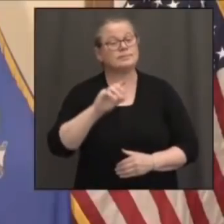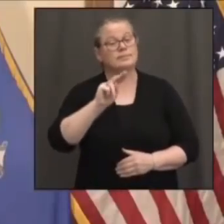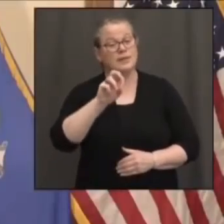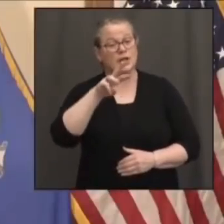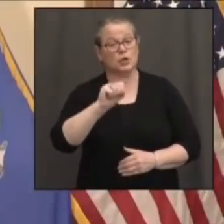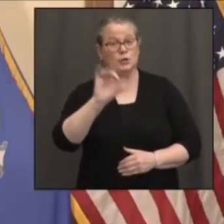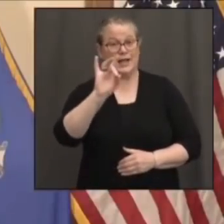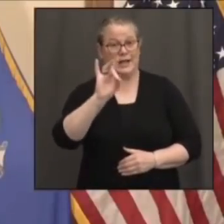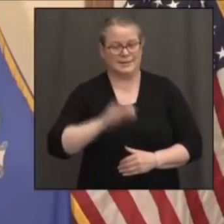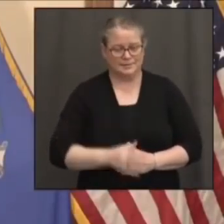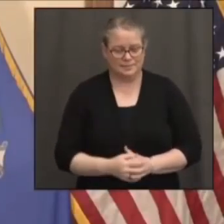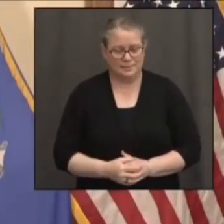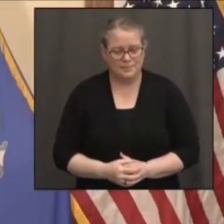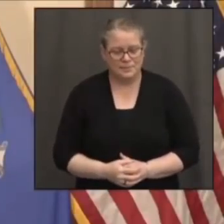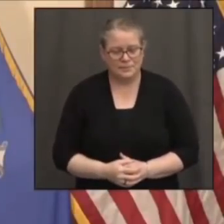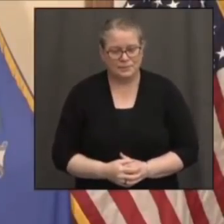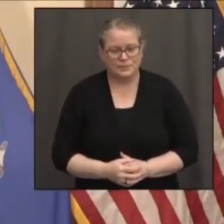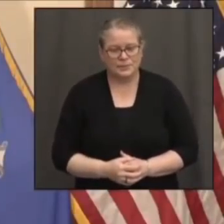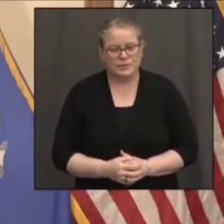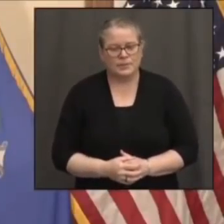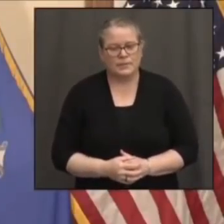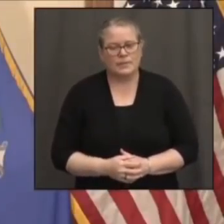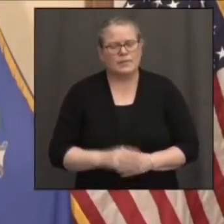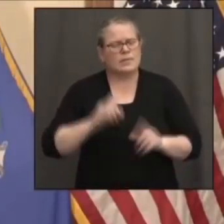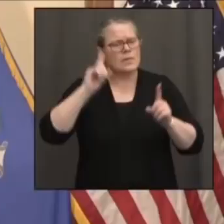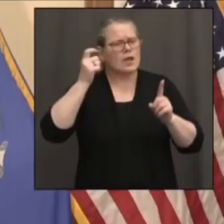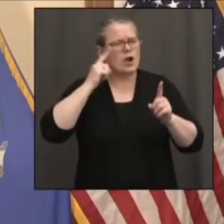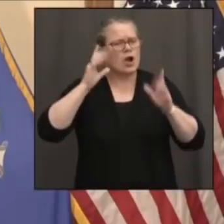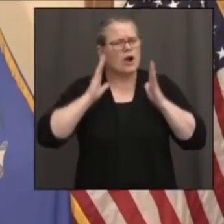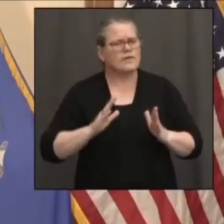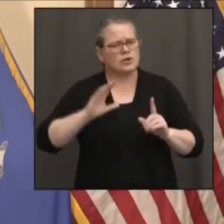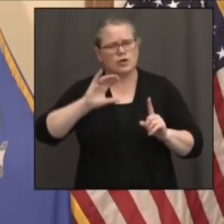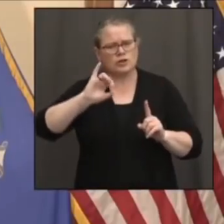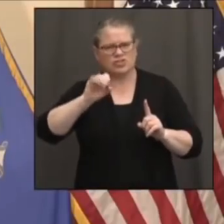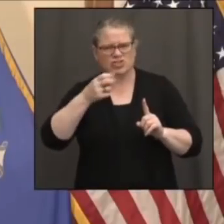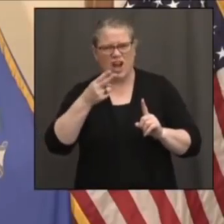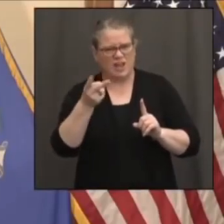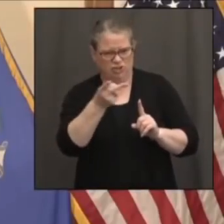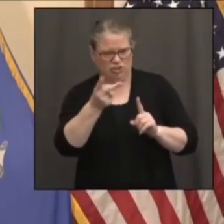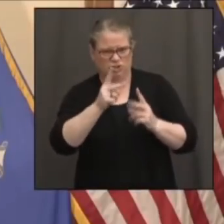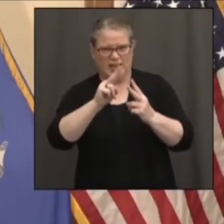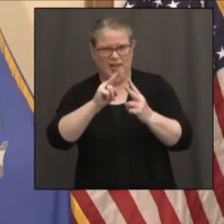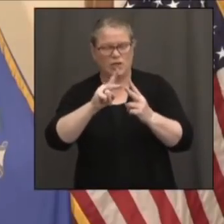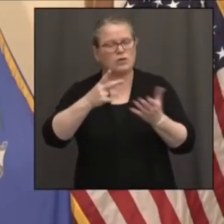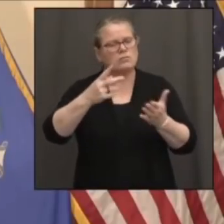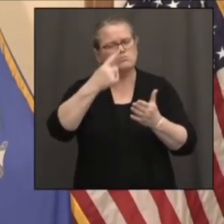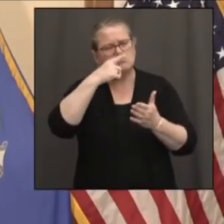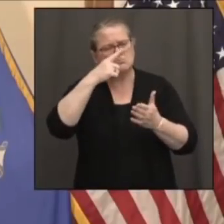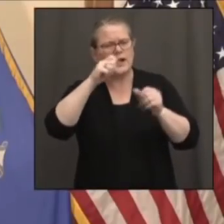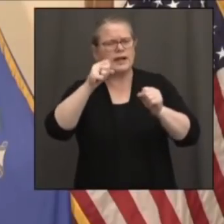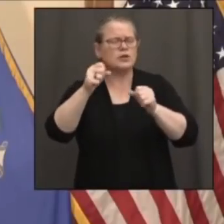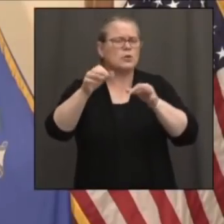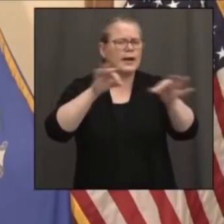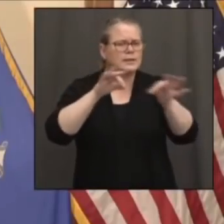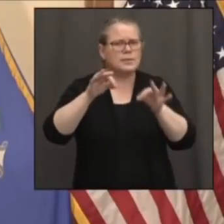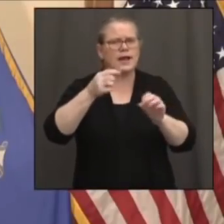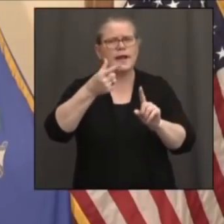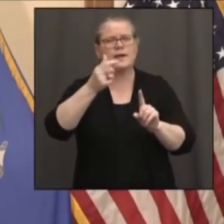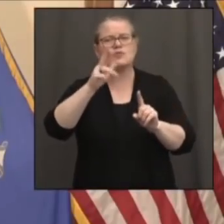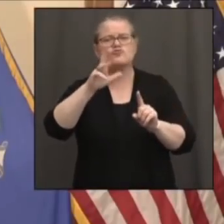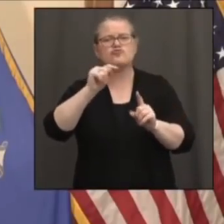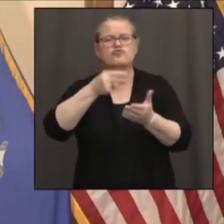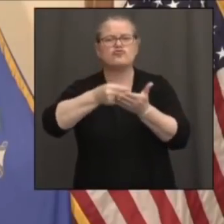Hi, everyone. For Governor or Josh, can you talk a little bit more about the grants and the communities that will